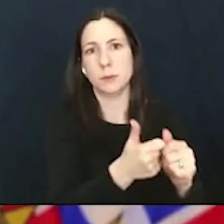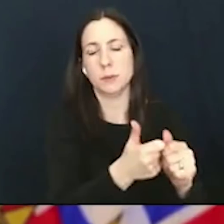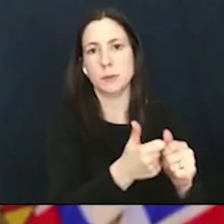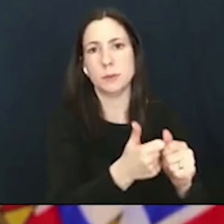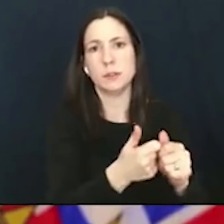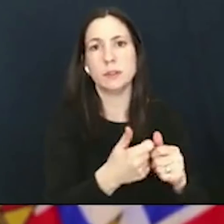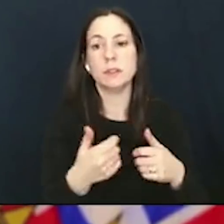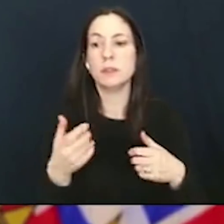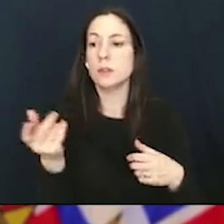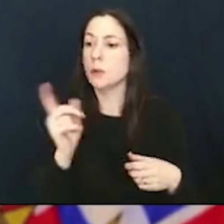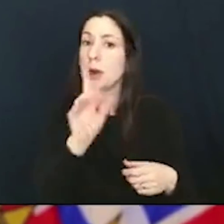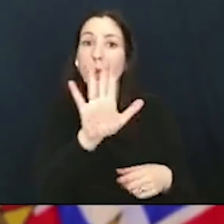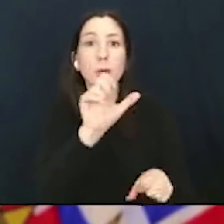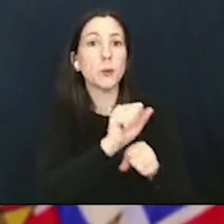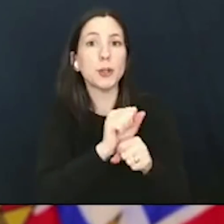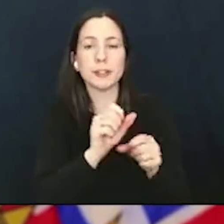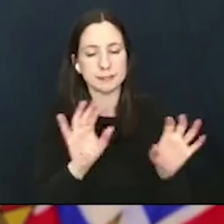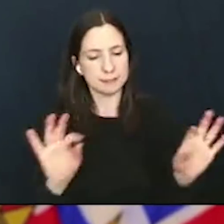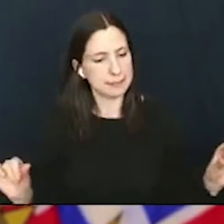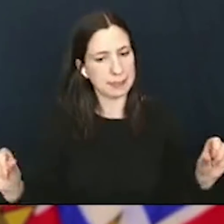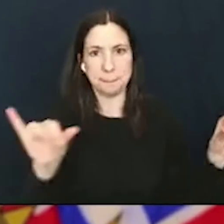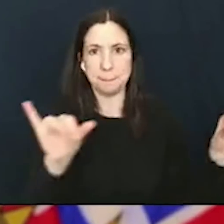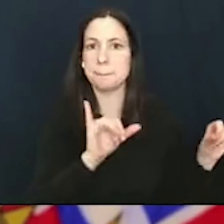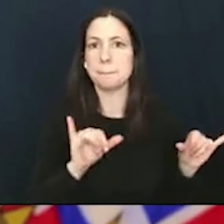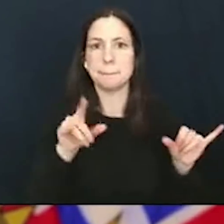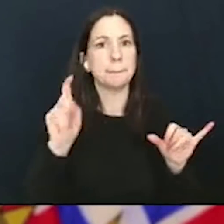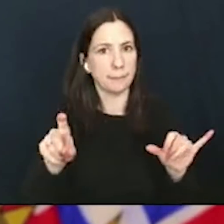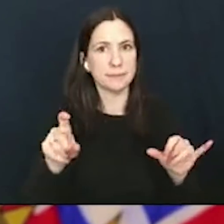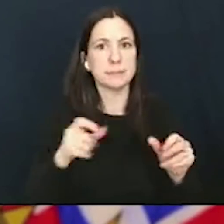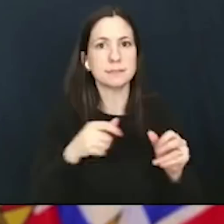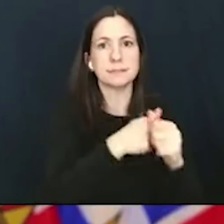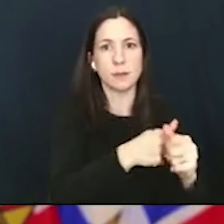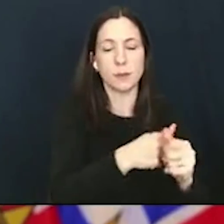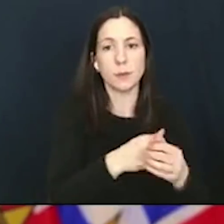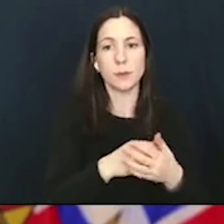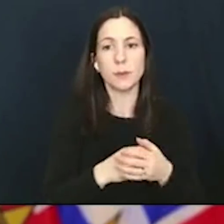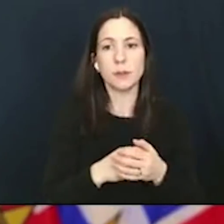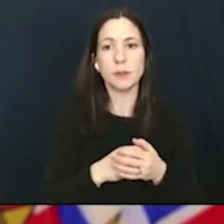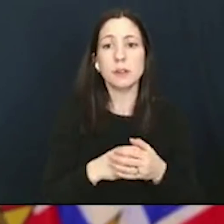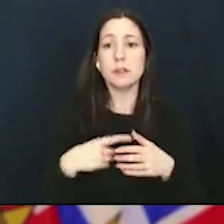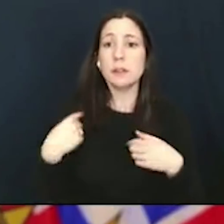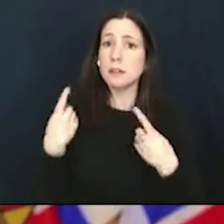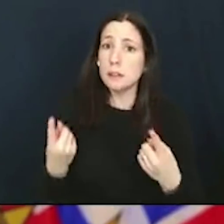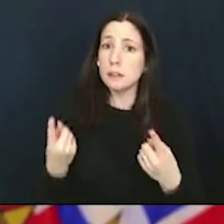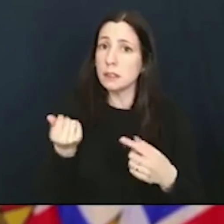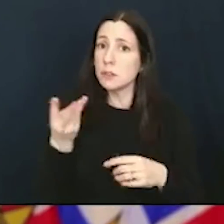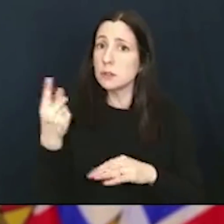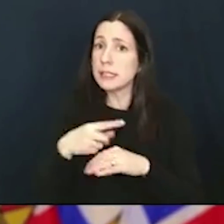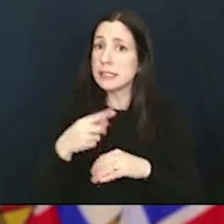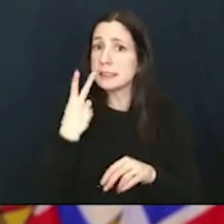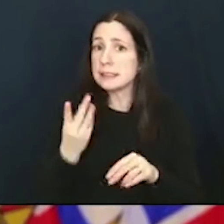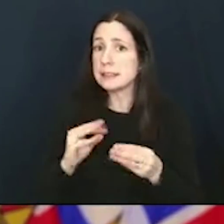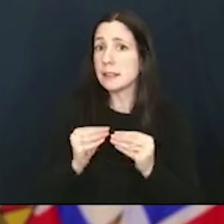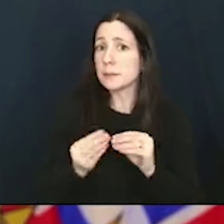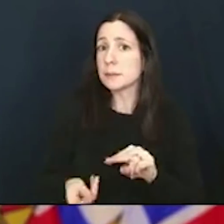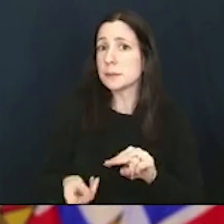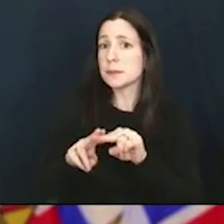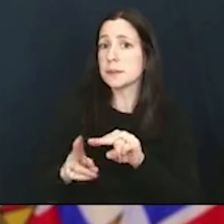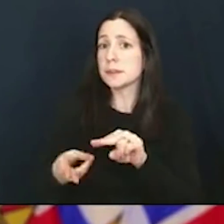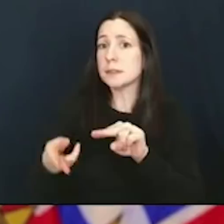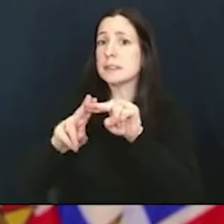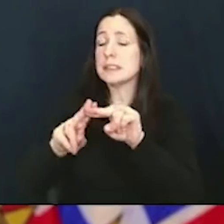We are holding steady in this past month. This uptick that we've seen in the last few days is one that we